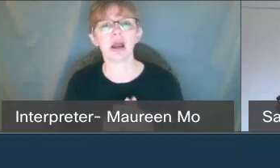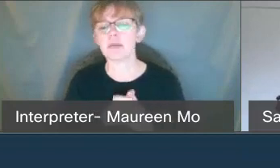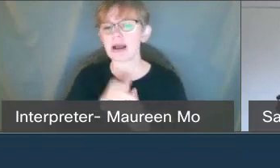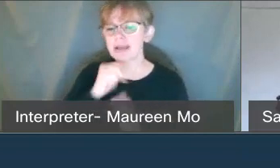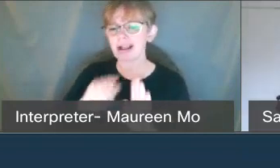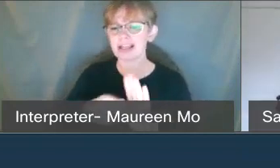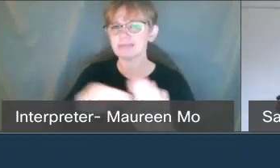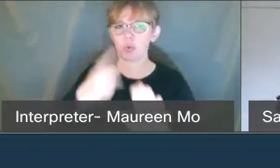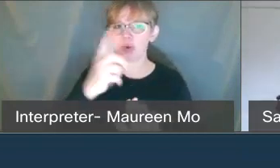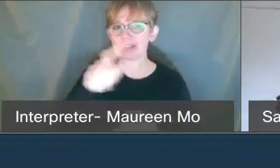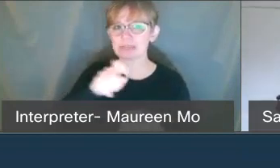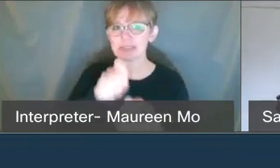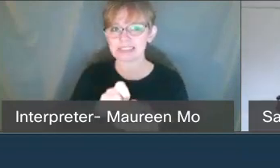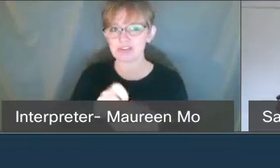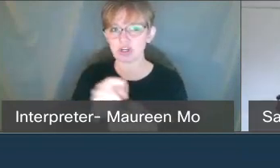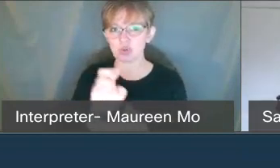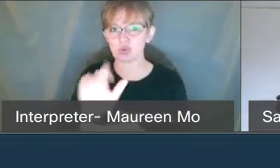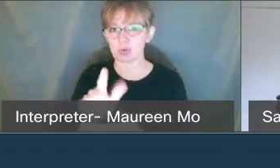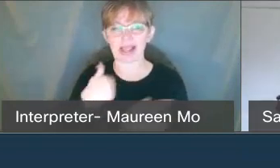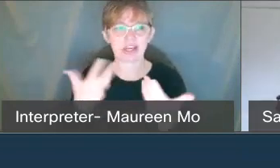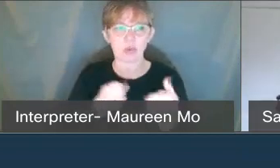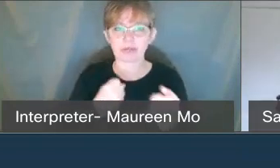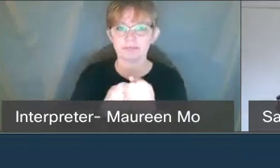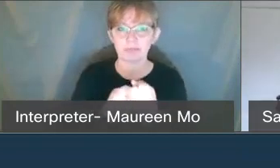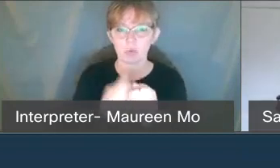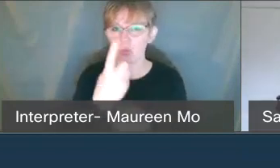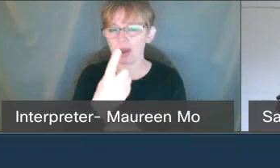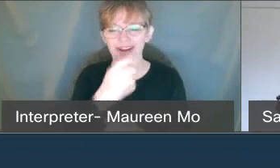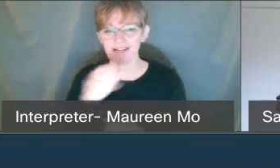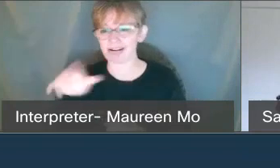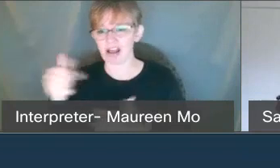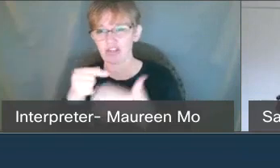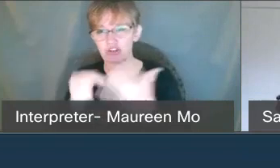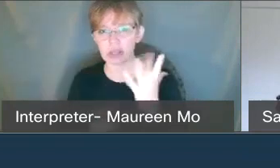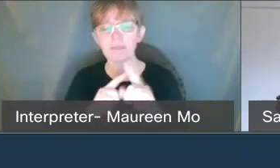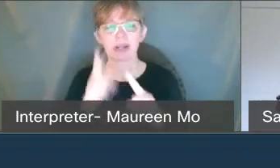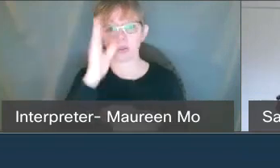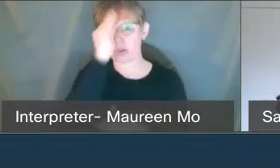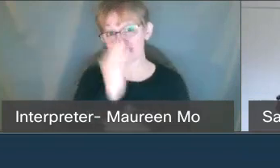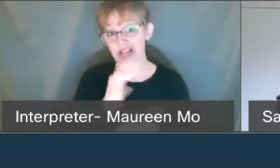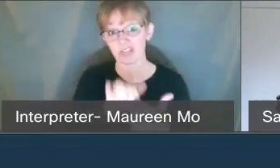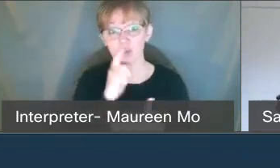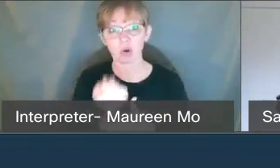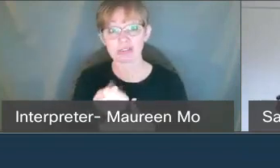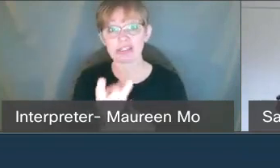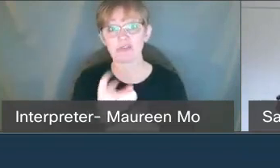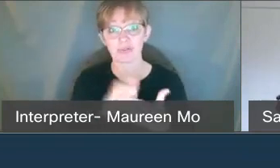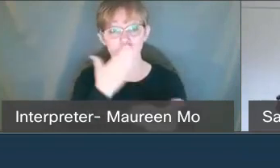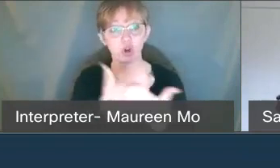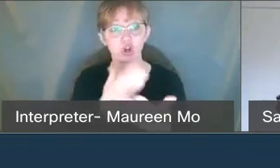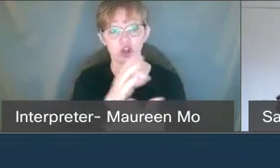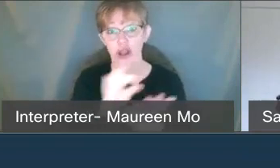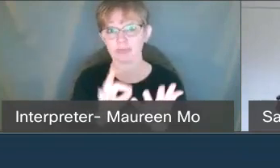want to endorse any given tool over another, but I will say that there are several that are good